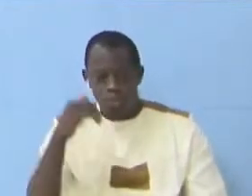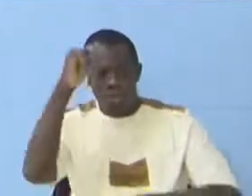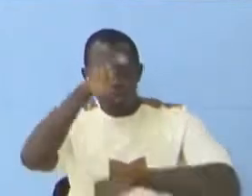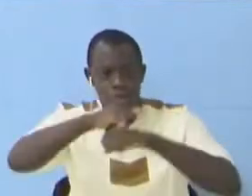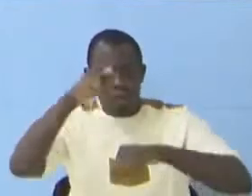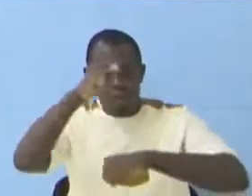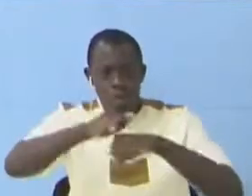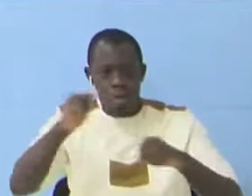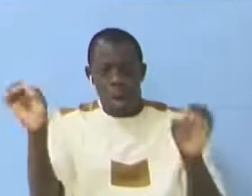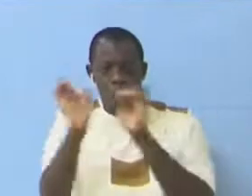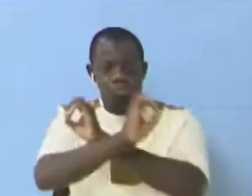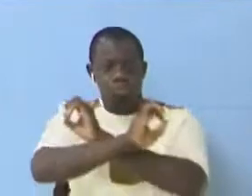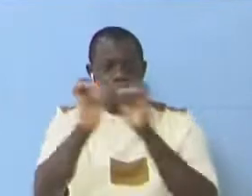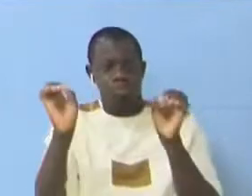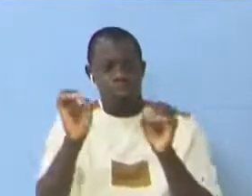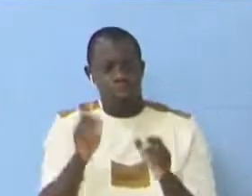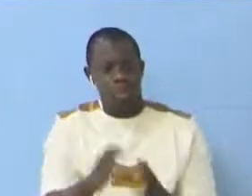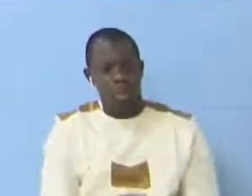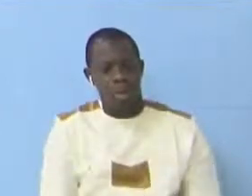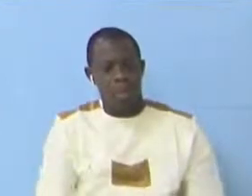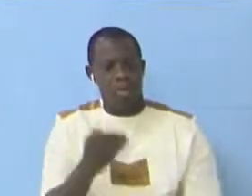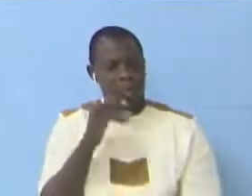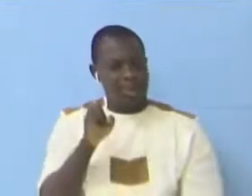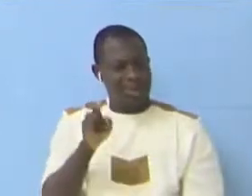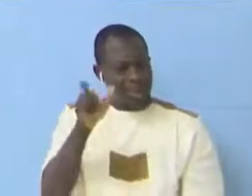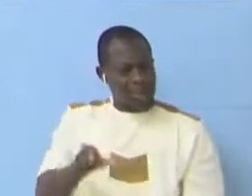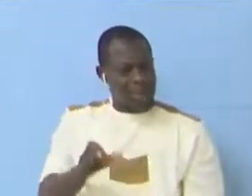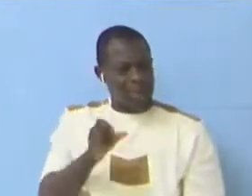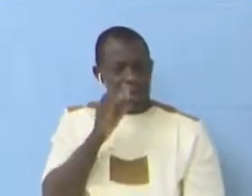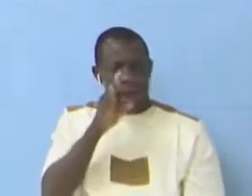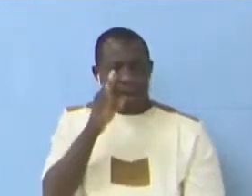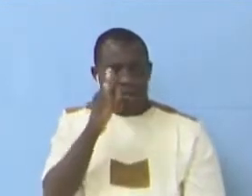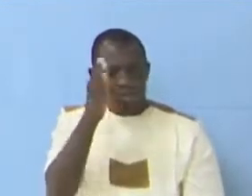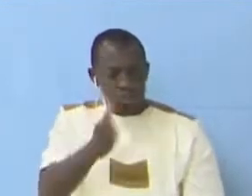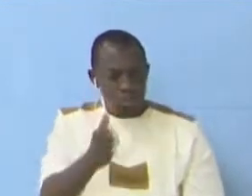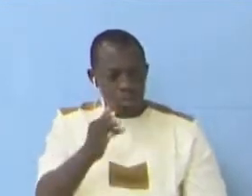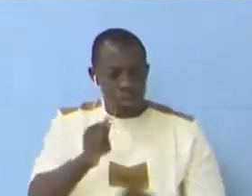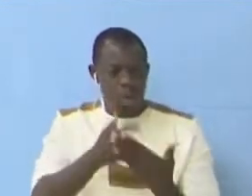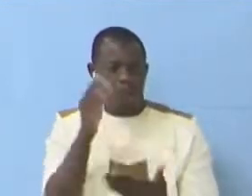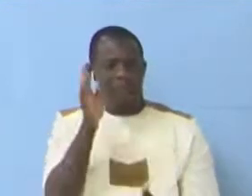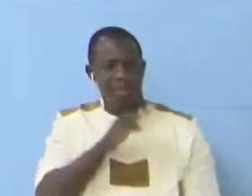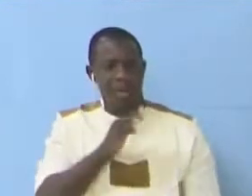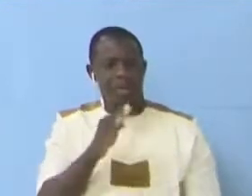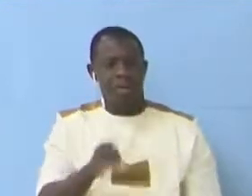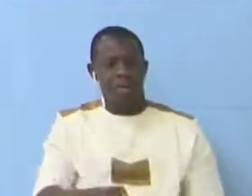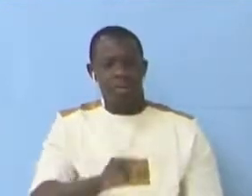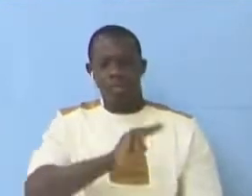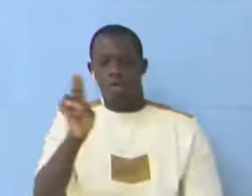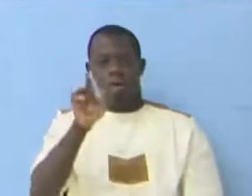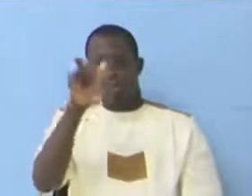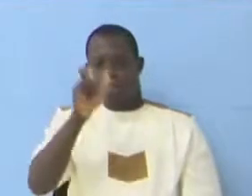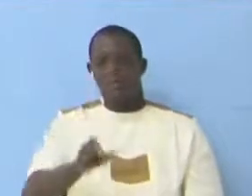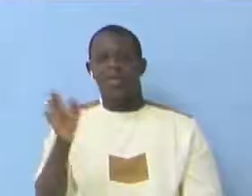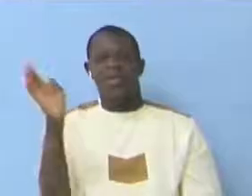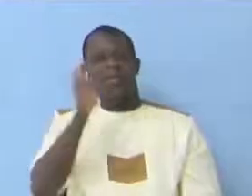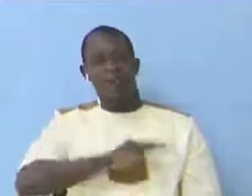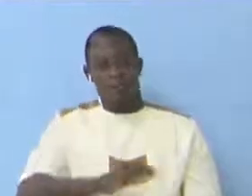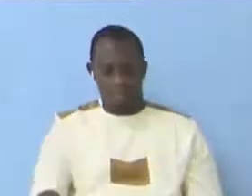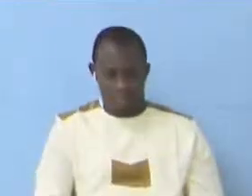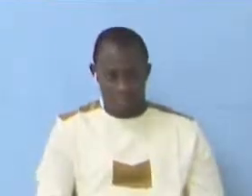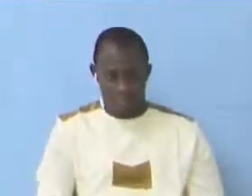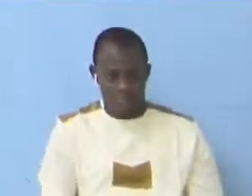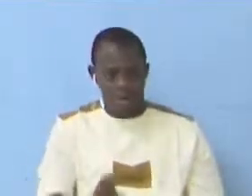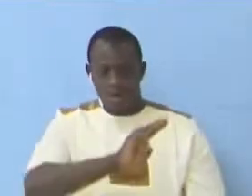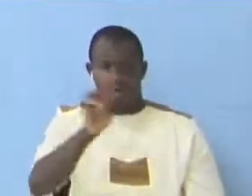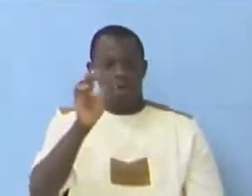leen. Did he spoke the truth or did he lie? dëgg la wax wala dafa fen. No, he lied. dafa fen. He did not say